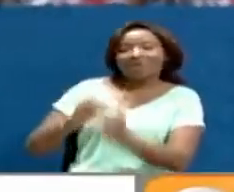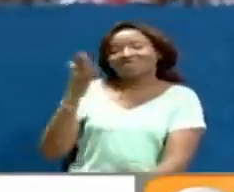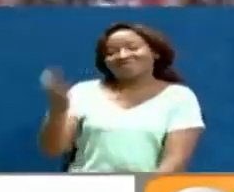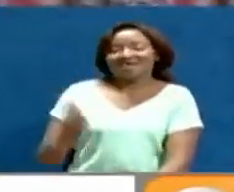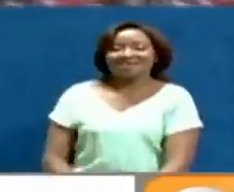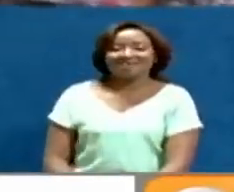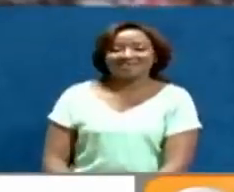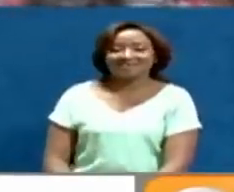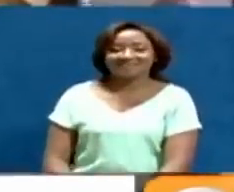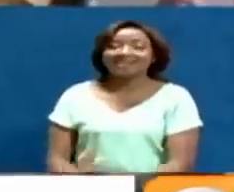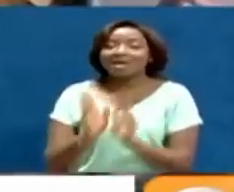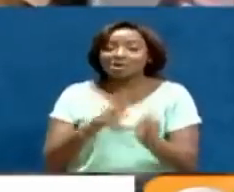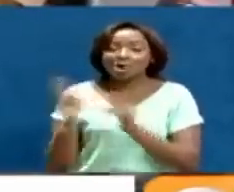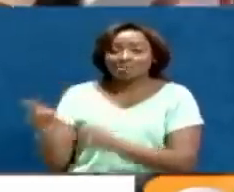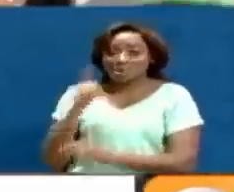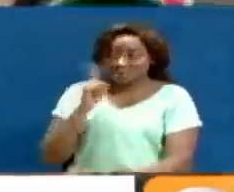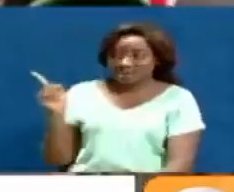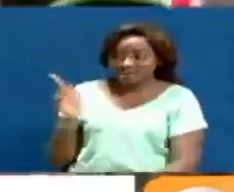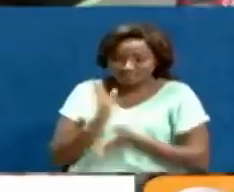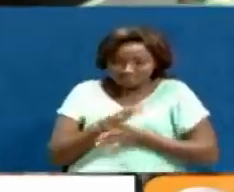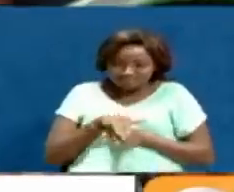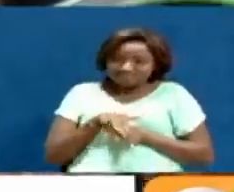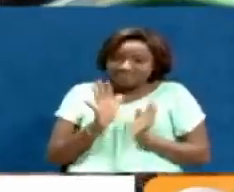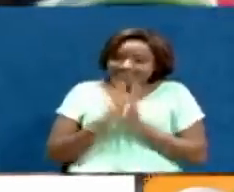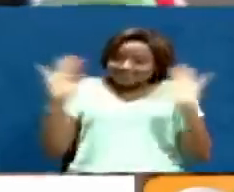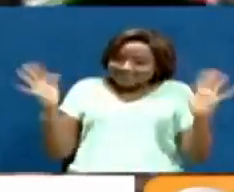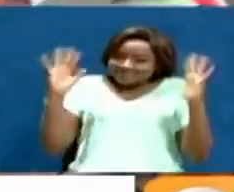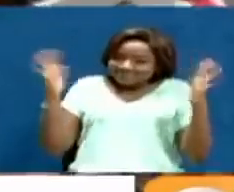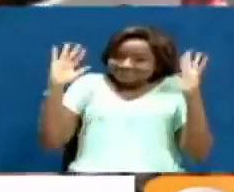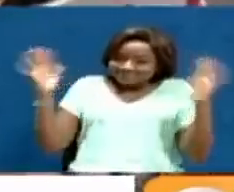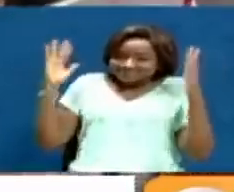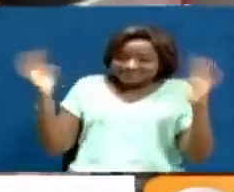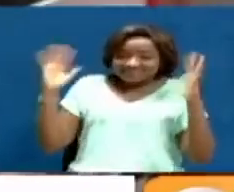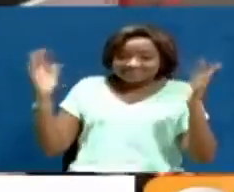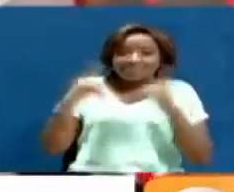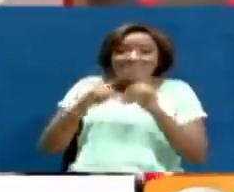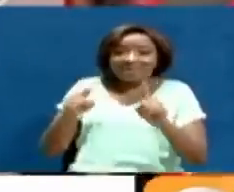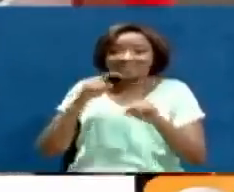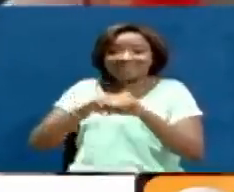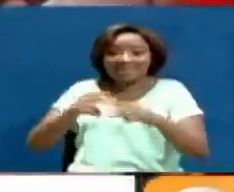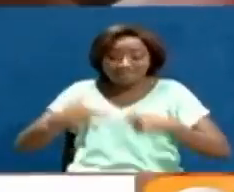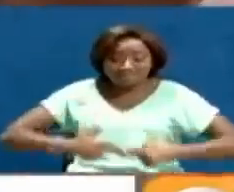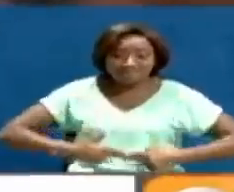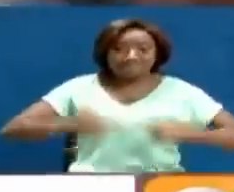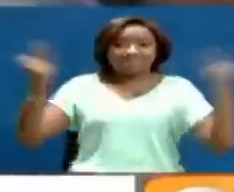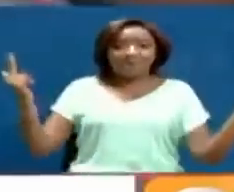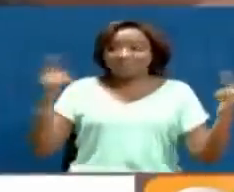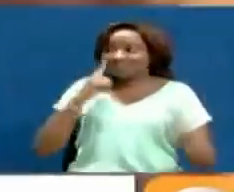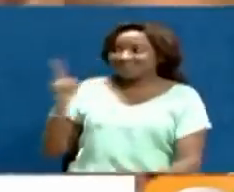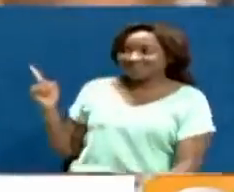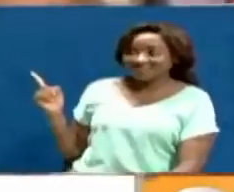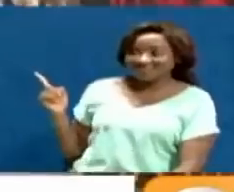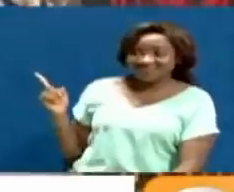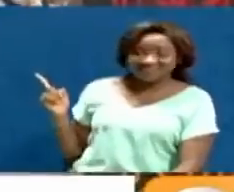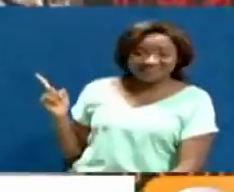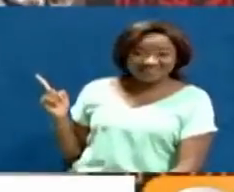Vienna. As usual, she took a low profile, cheering on Eliud with the rest of the Kenyans. But then at the end of the race, something unexpected